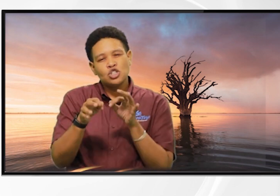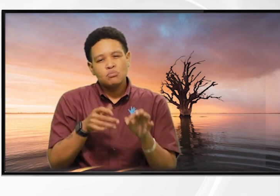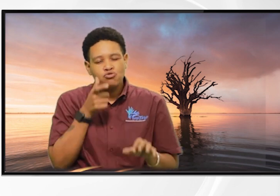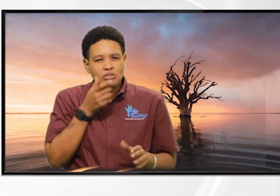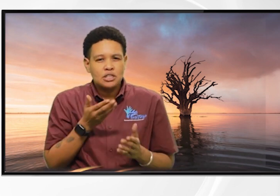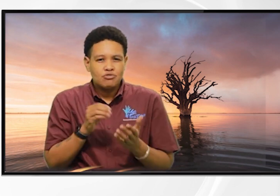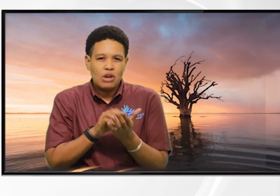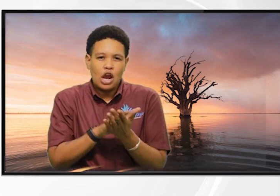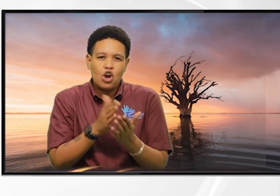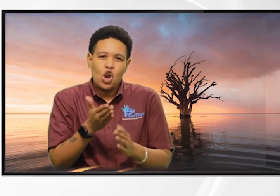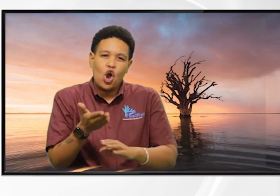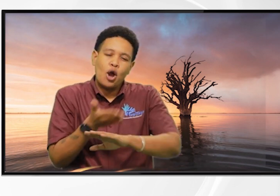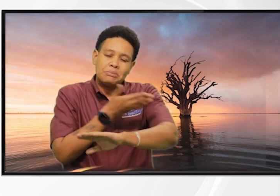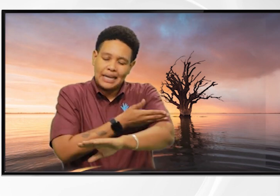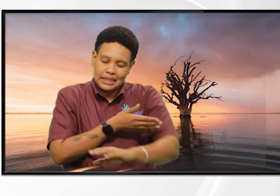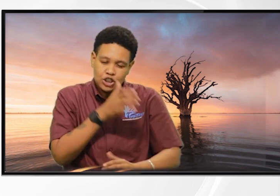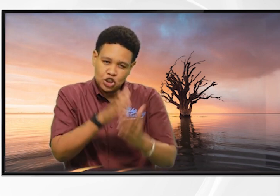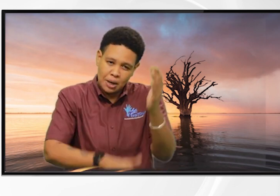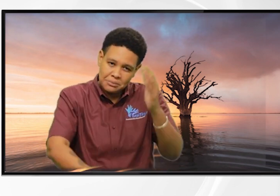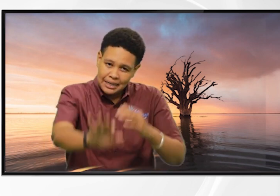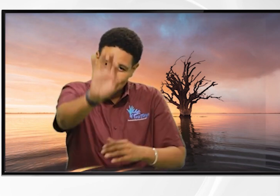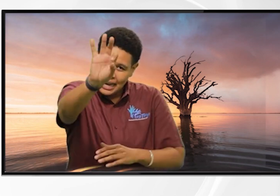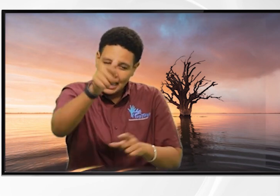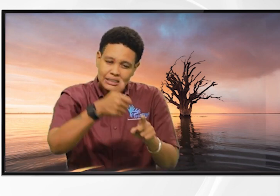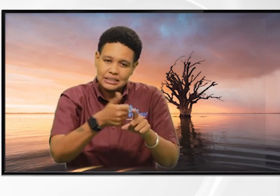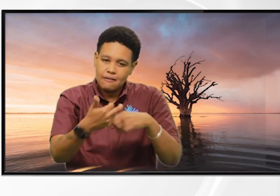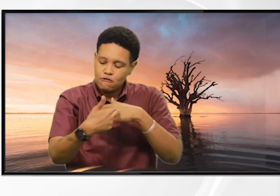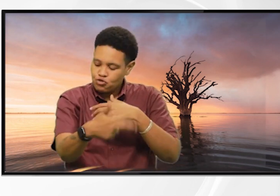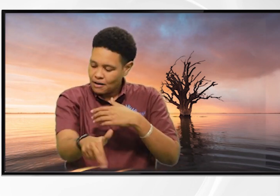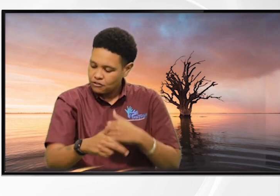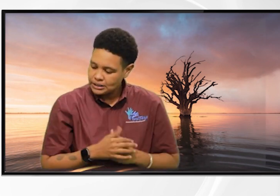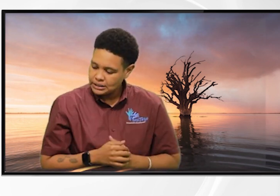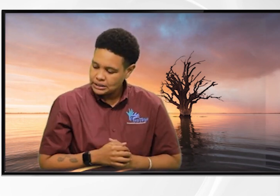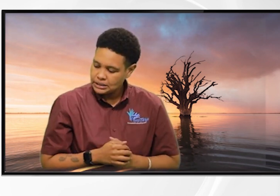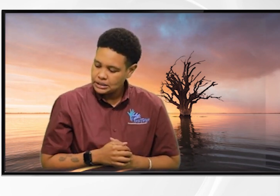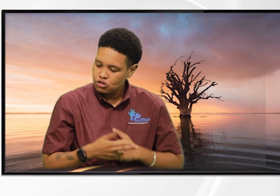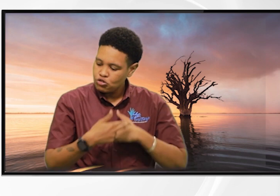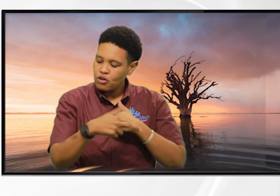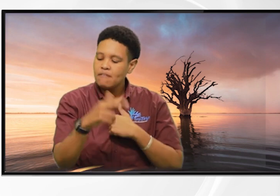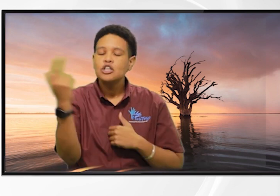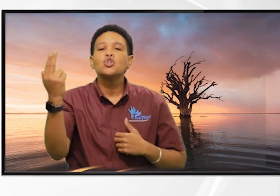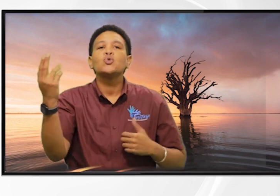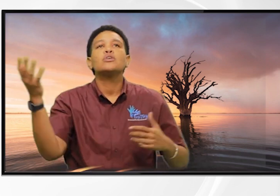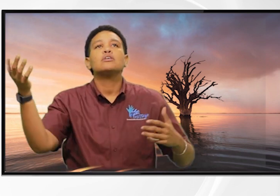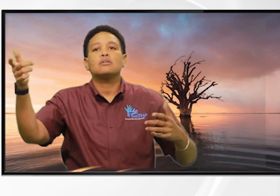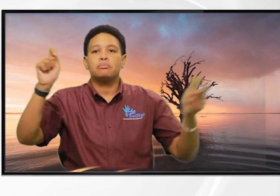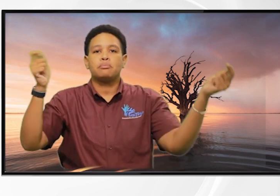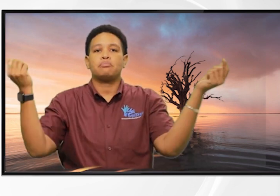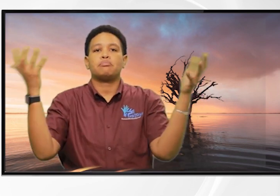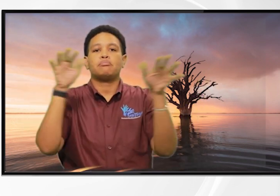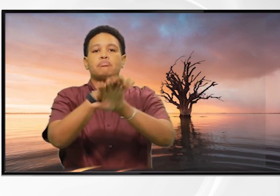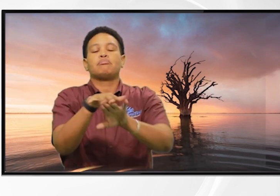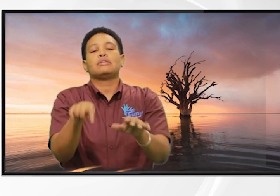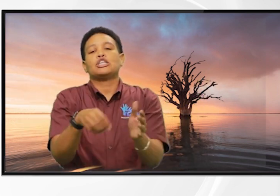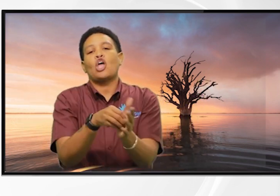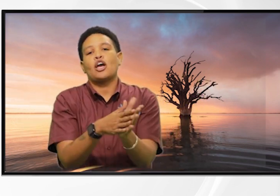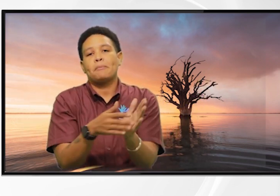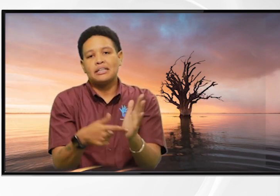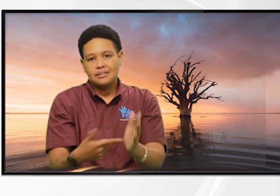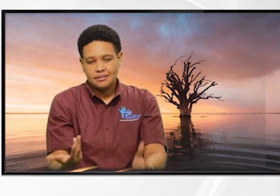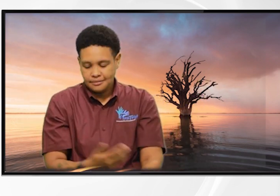updates. Chapter 9, References, references used in the compiling of the